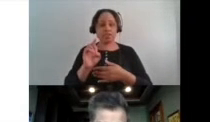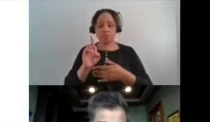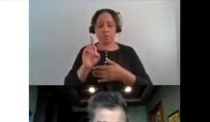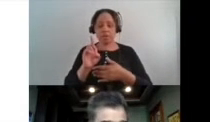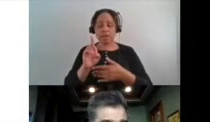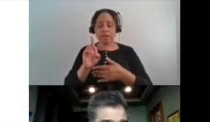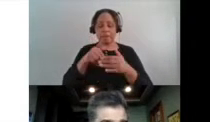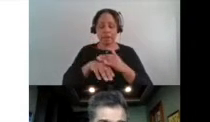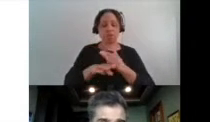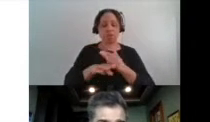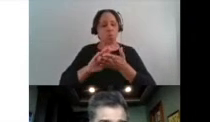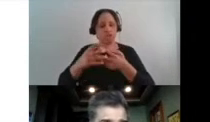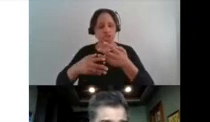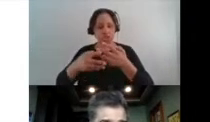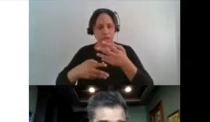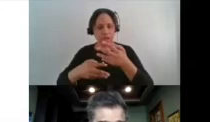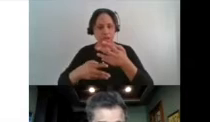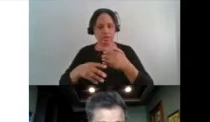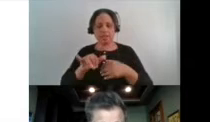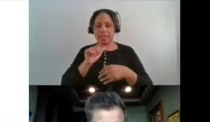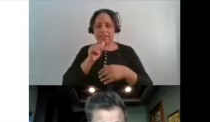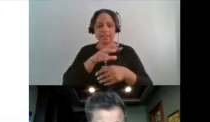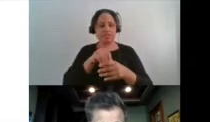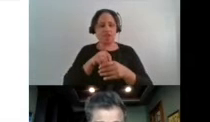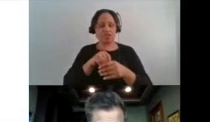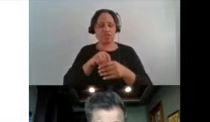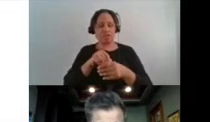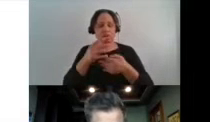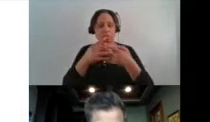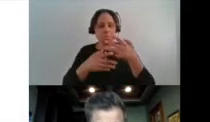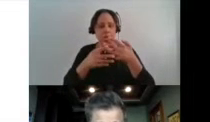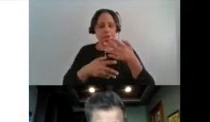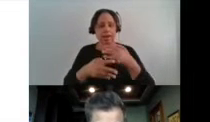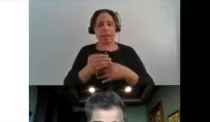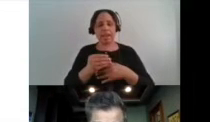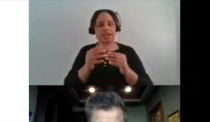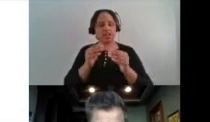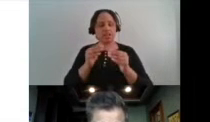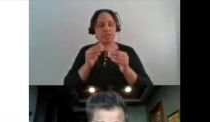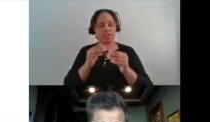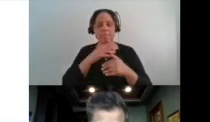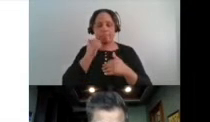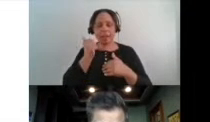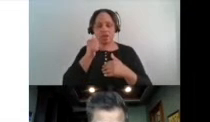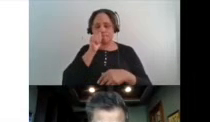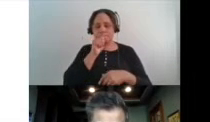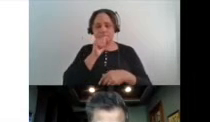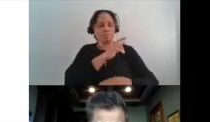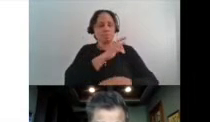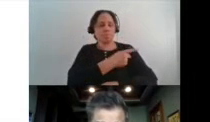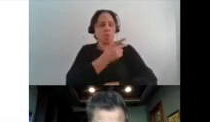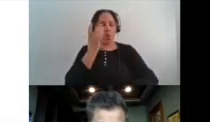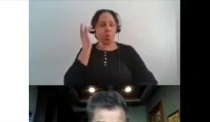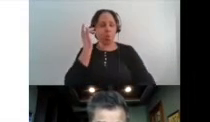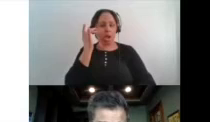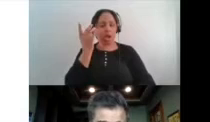drained. That does not involve blood, and it is actually a lot better tolerated by patients, because again,